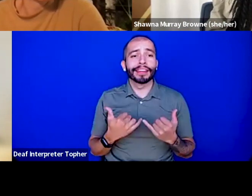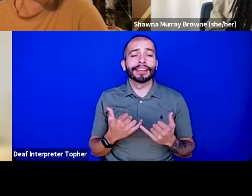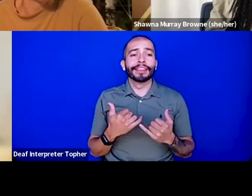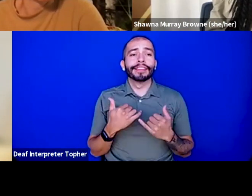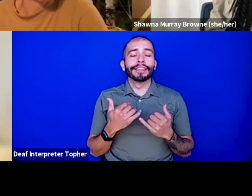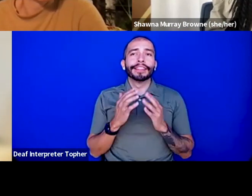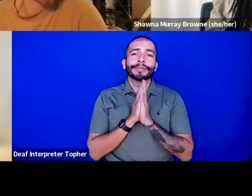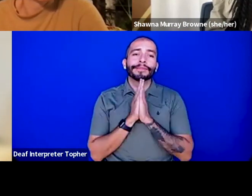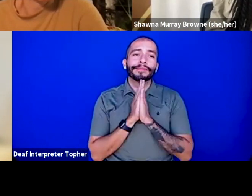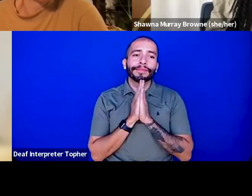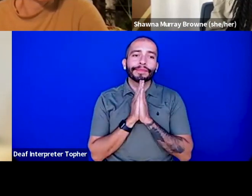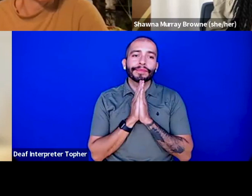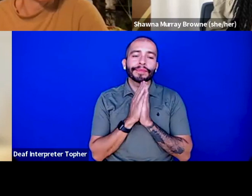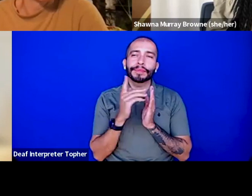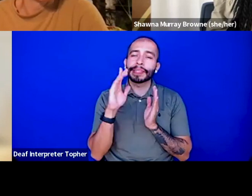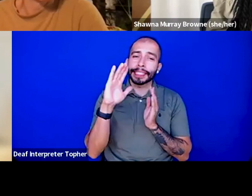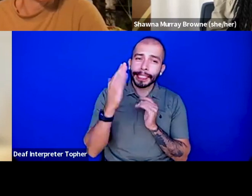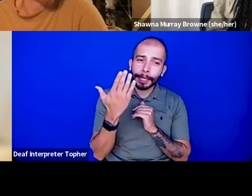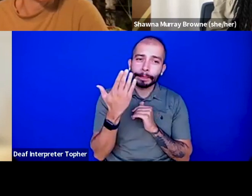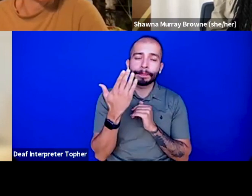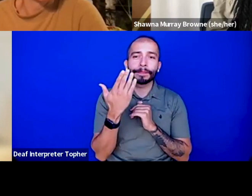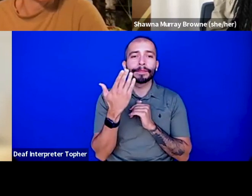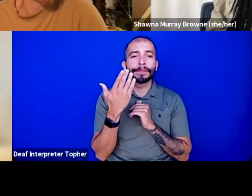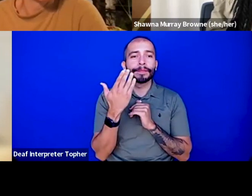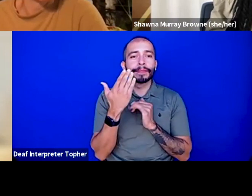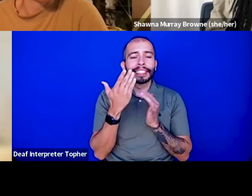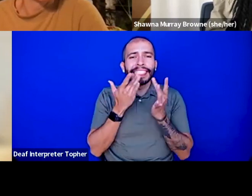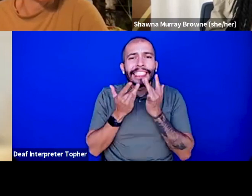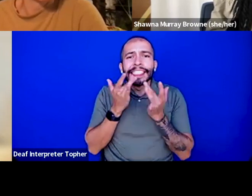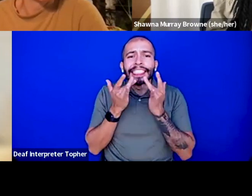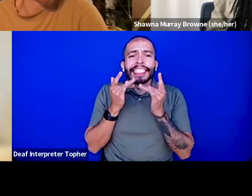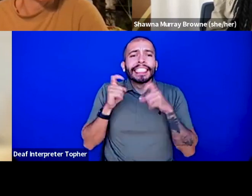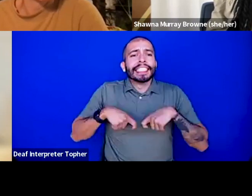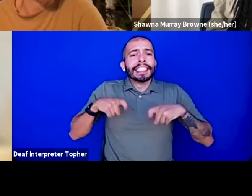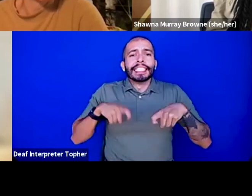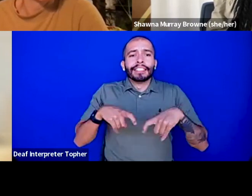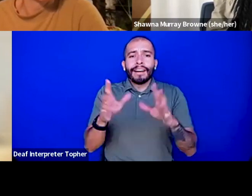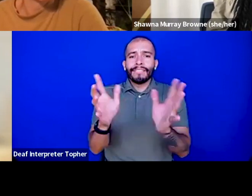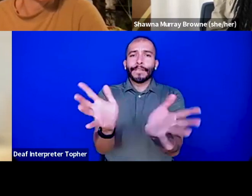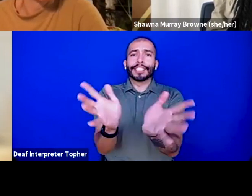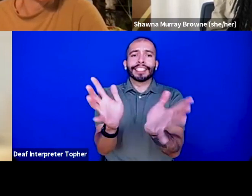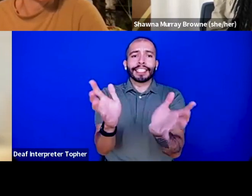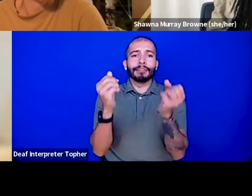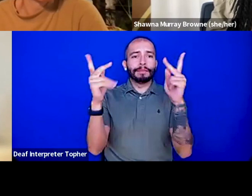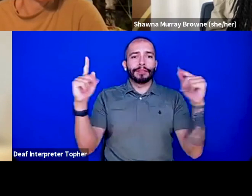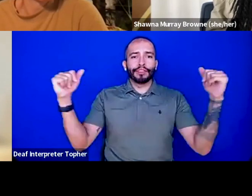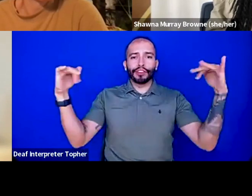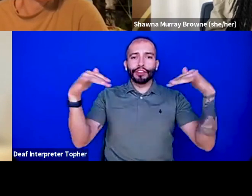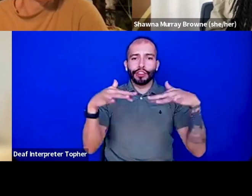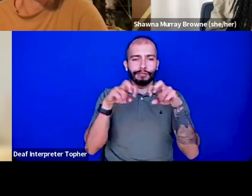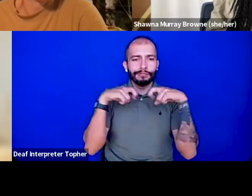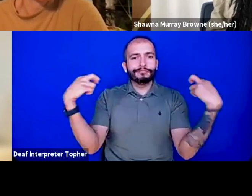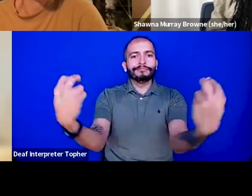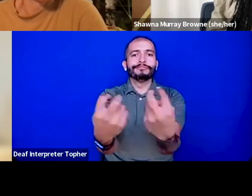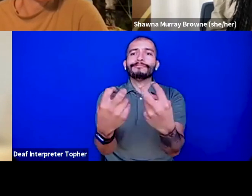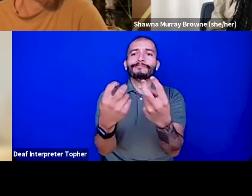seemingly disparate conversation for many people around care and carcerality. But for me, the discussion